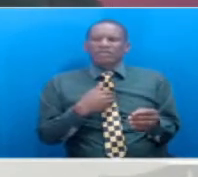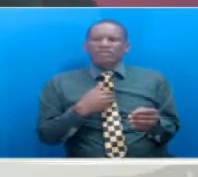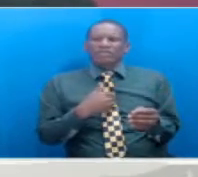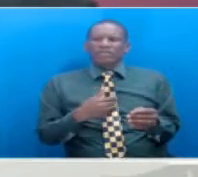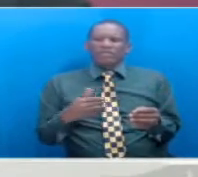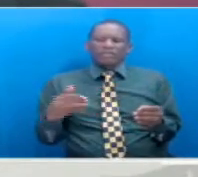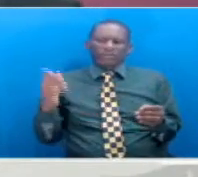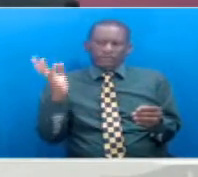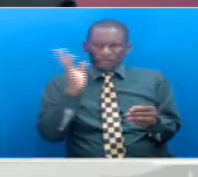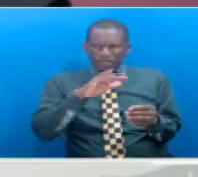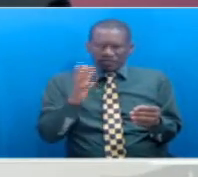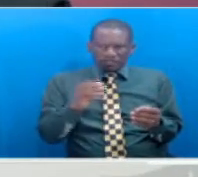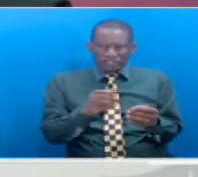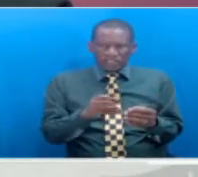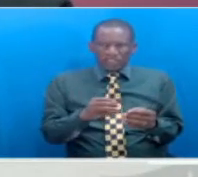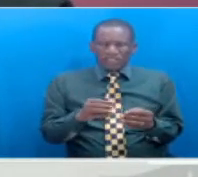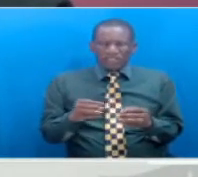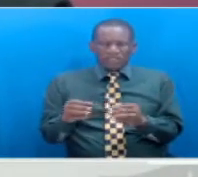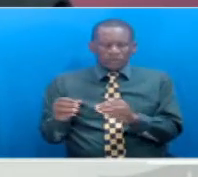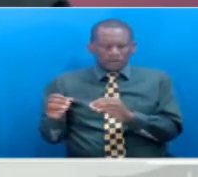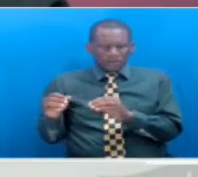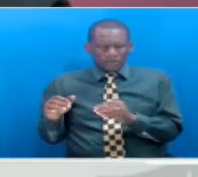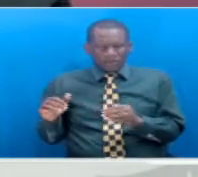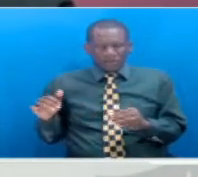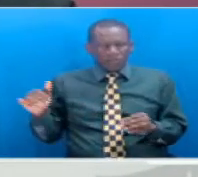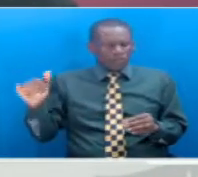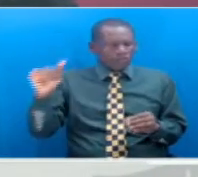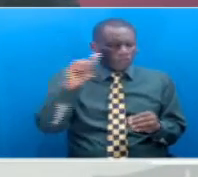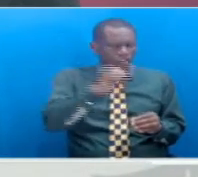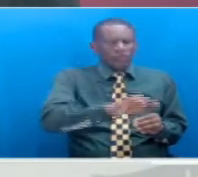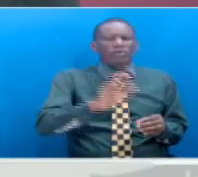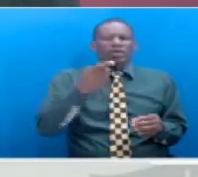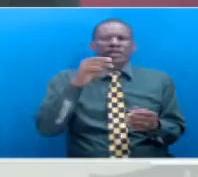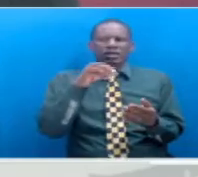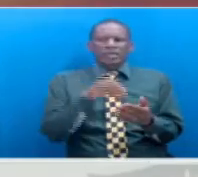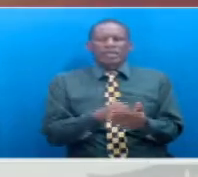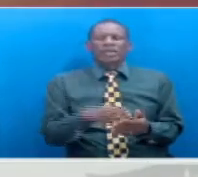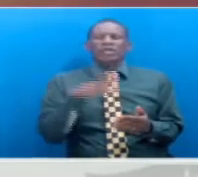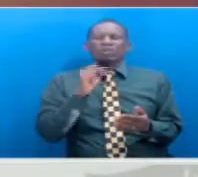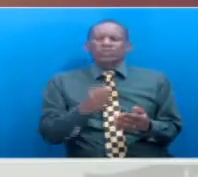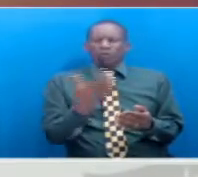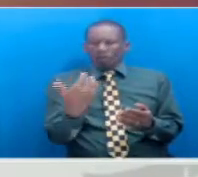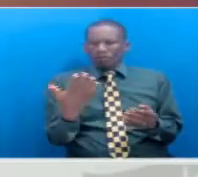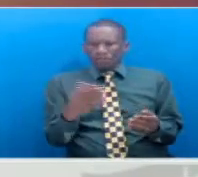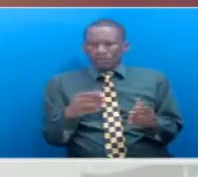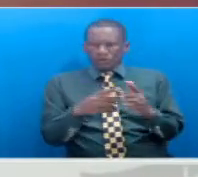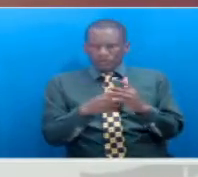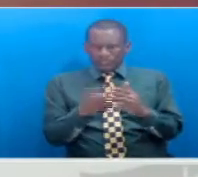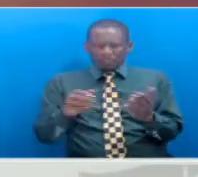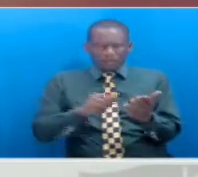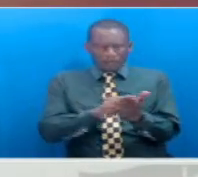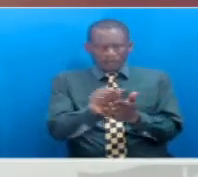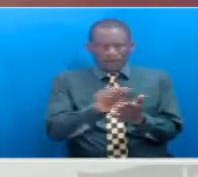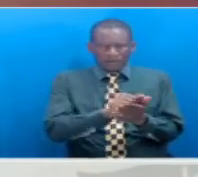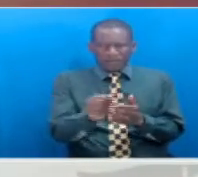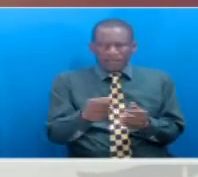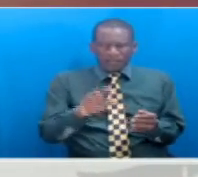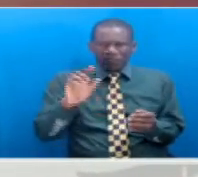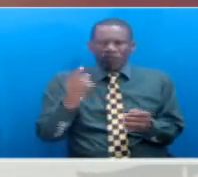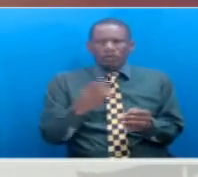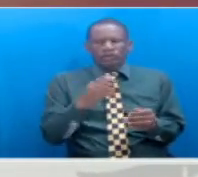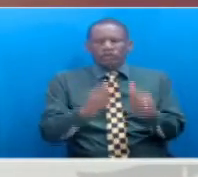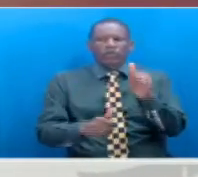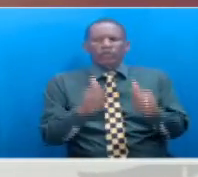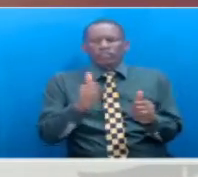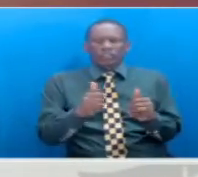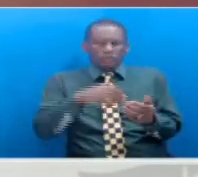full, they'll be shifting, airlifting to Kenya. Okay, so the papers that have been printed are the ones for which